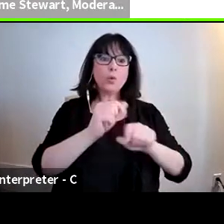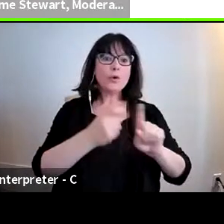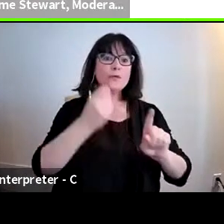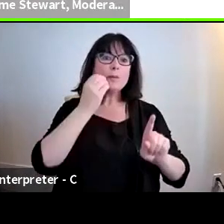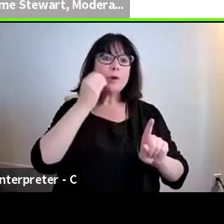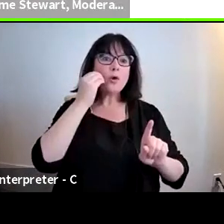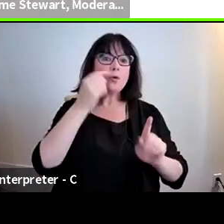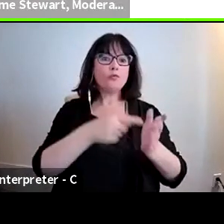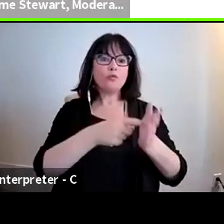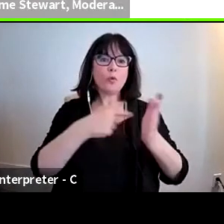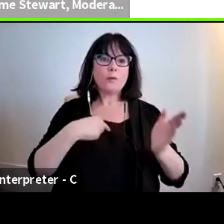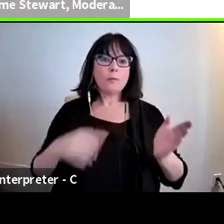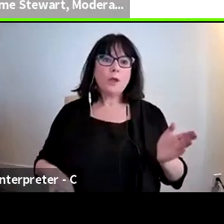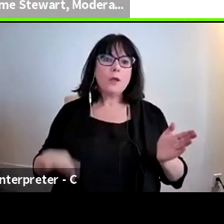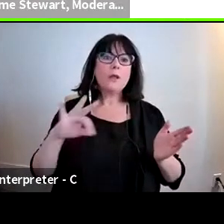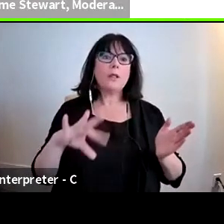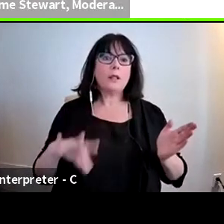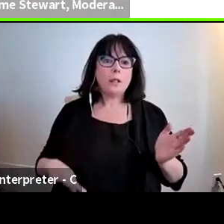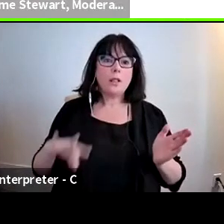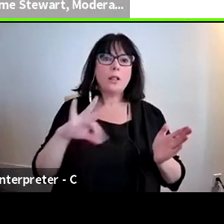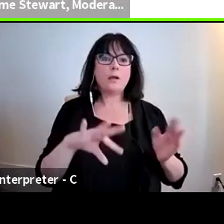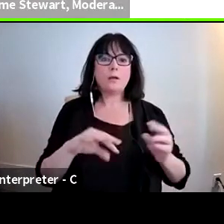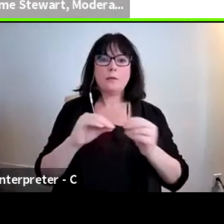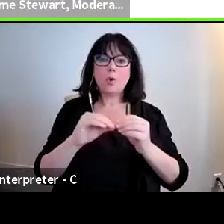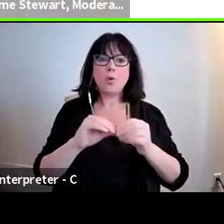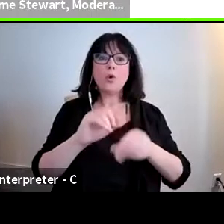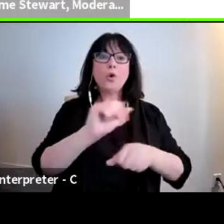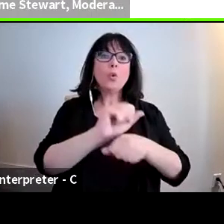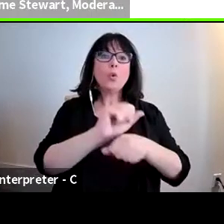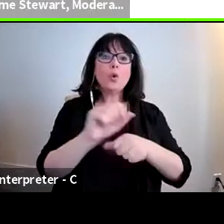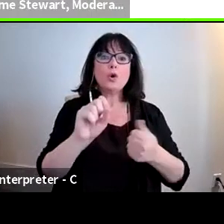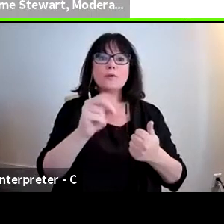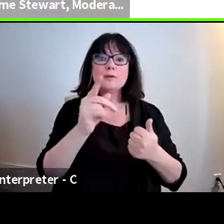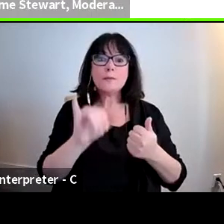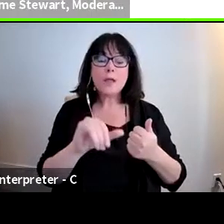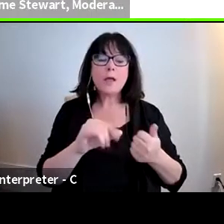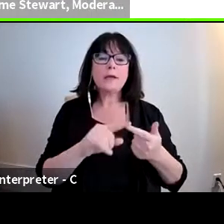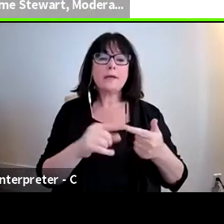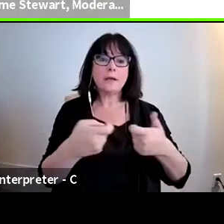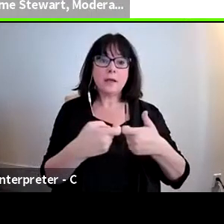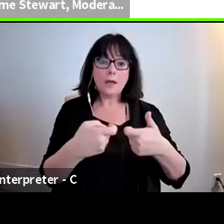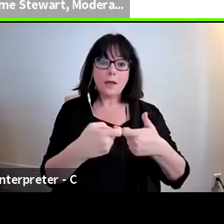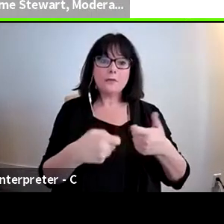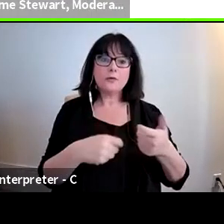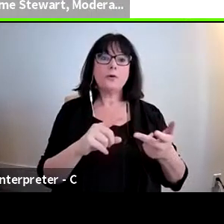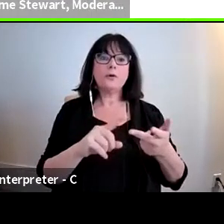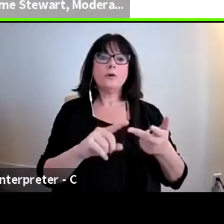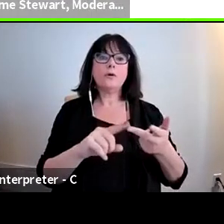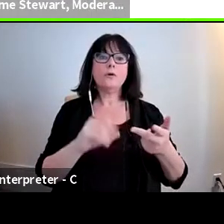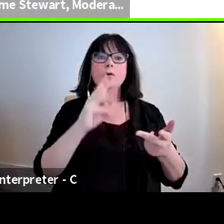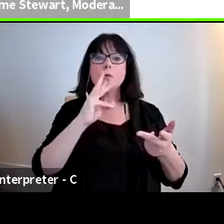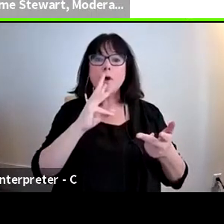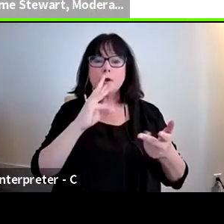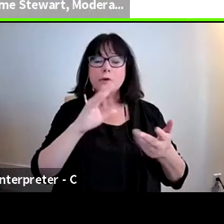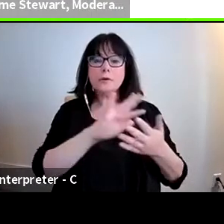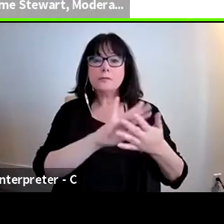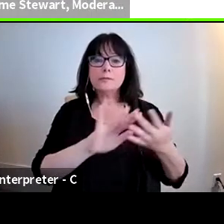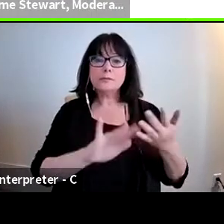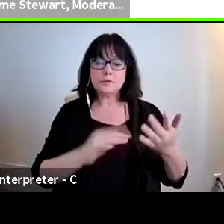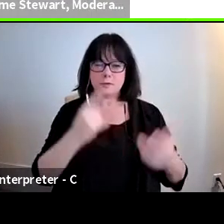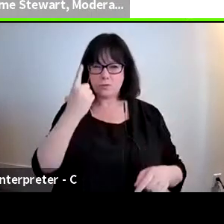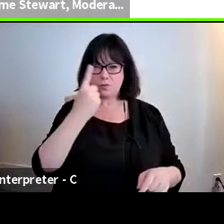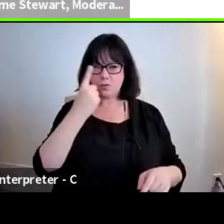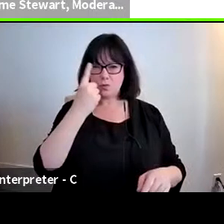including hydro, internet, and work supplies. It looks like this situation will be continuing. So will York be issuing us a